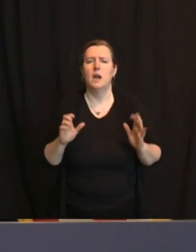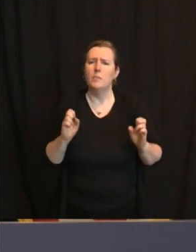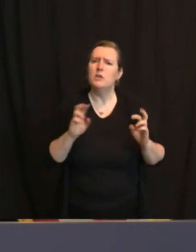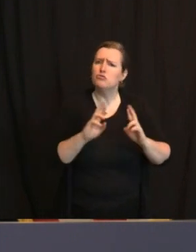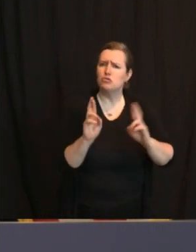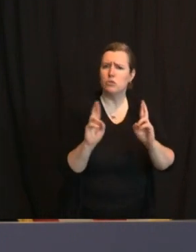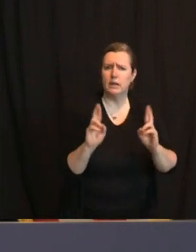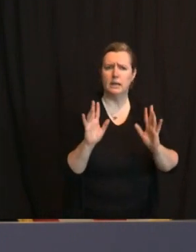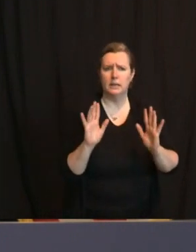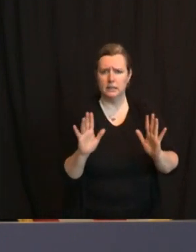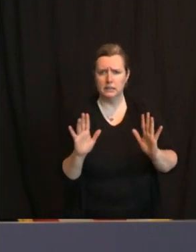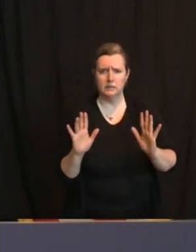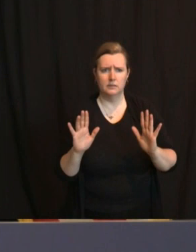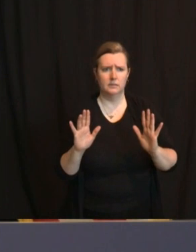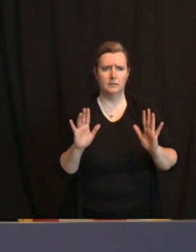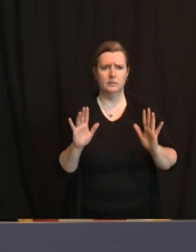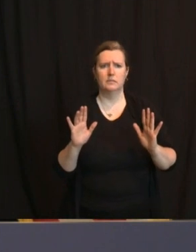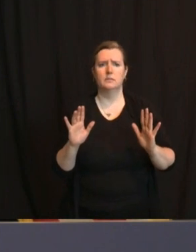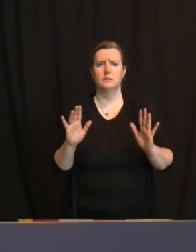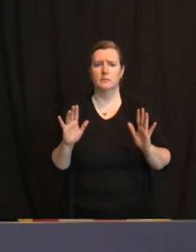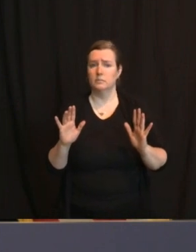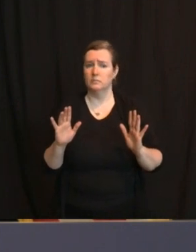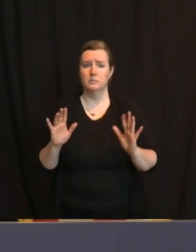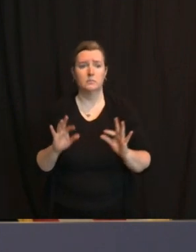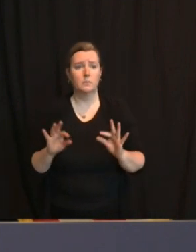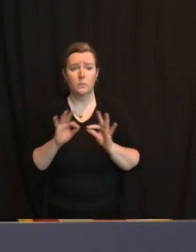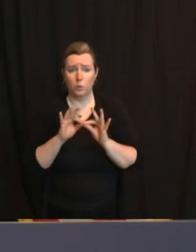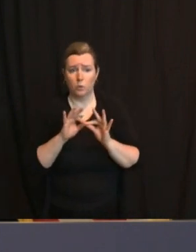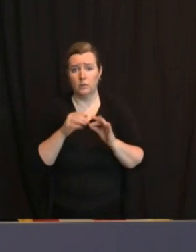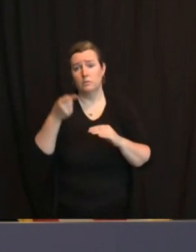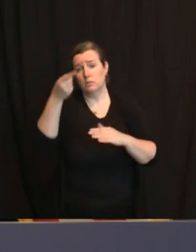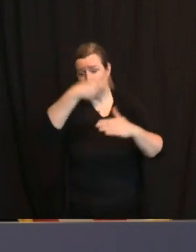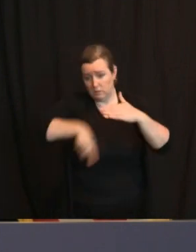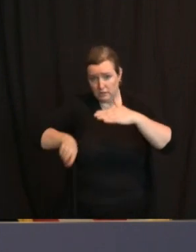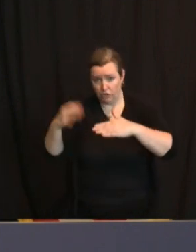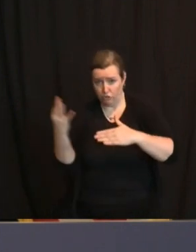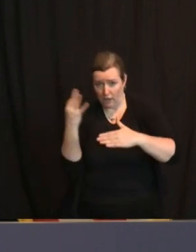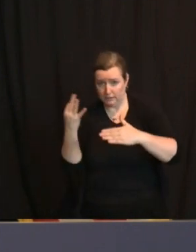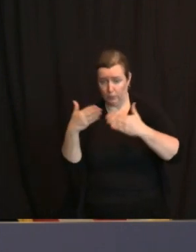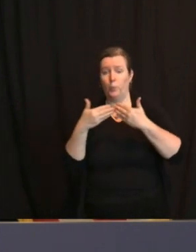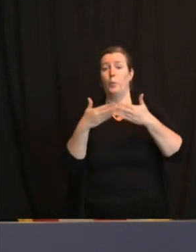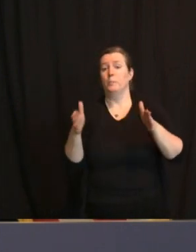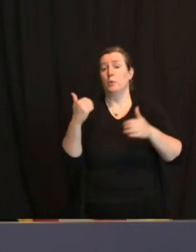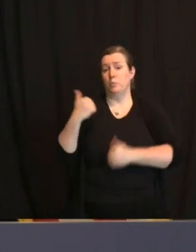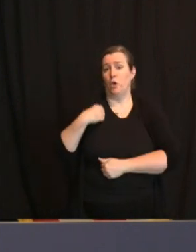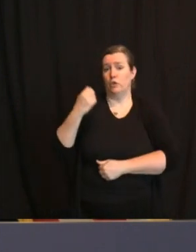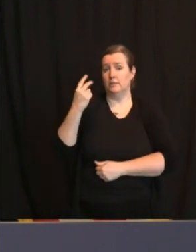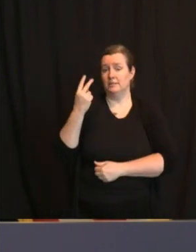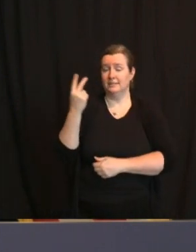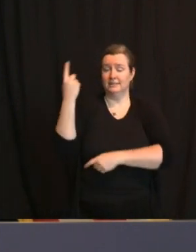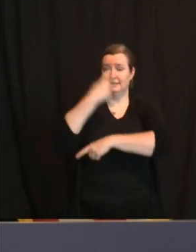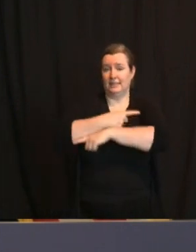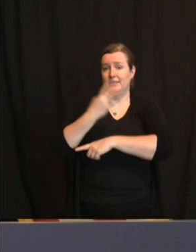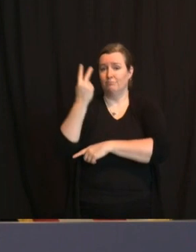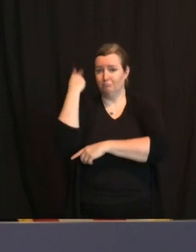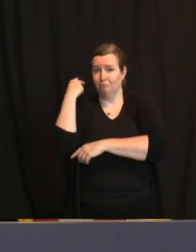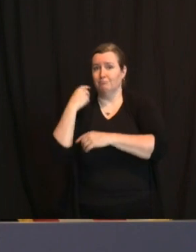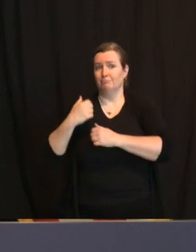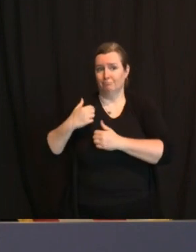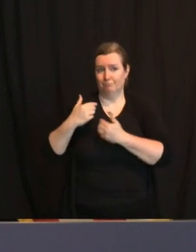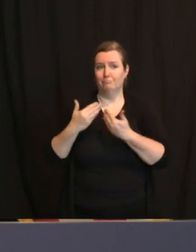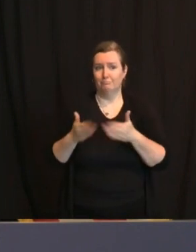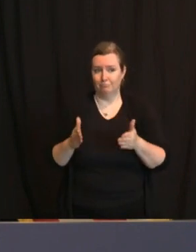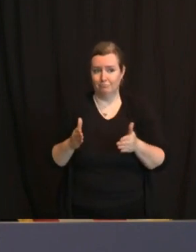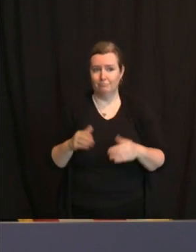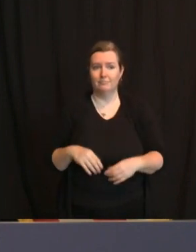possible when next Friday, the 22nd, comes around and we kick off Memorial Day weekend. With that, Matt, John, you're up. Good afternoon. Thank you,